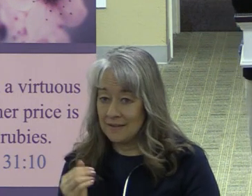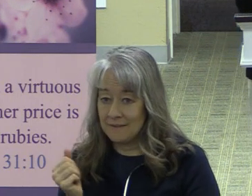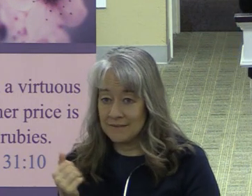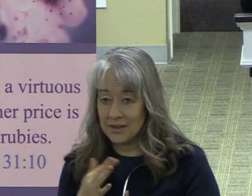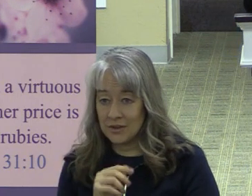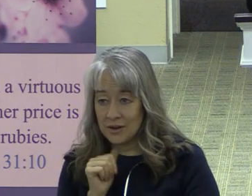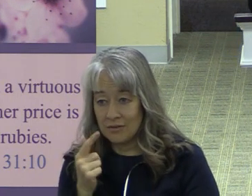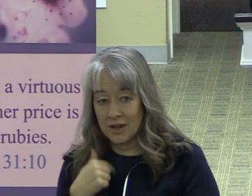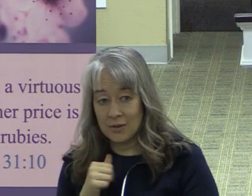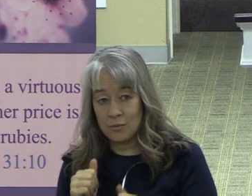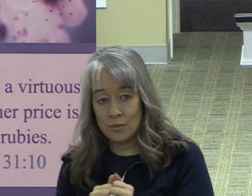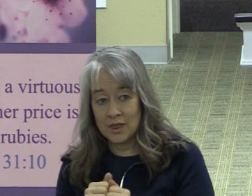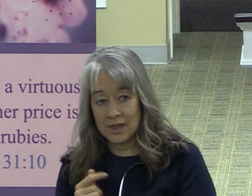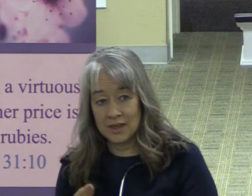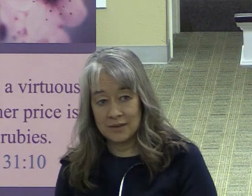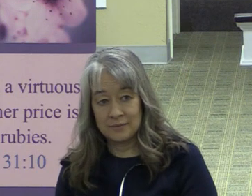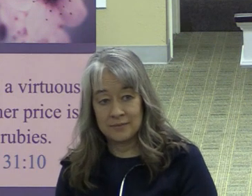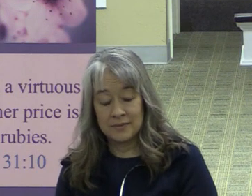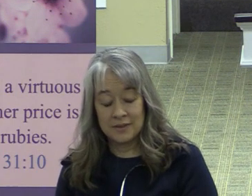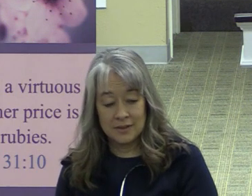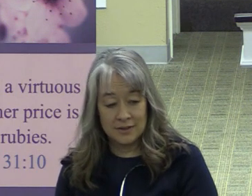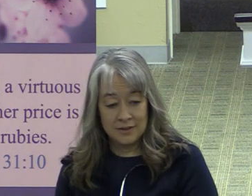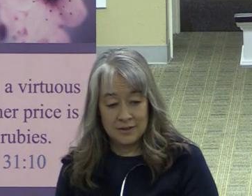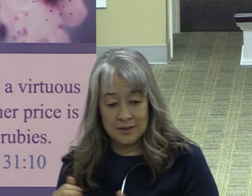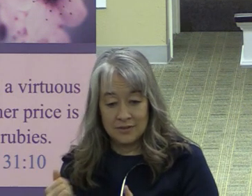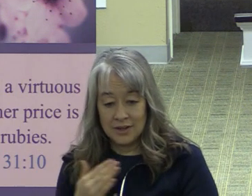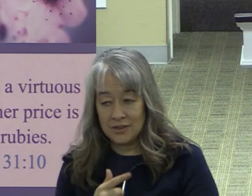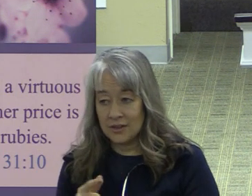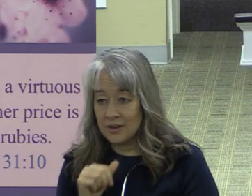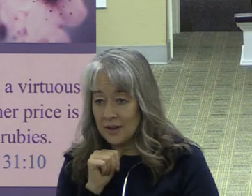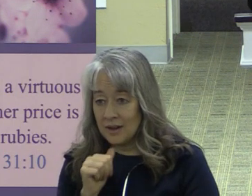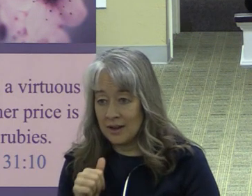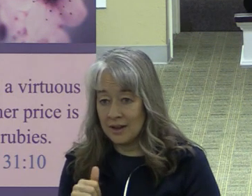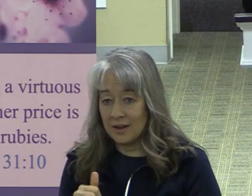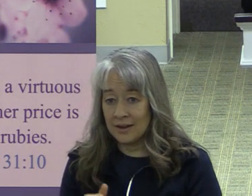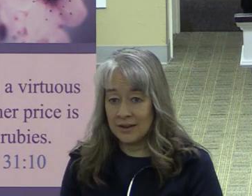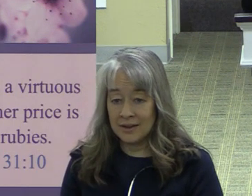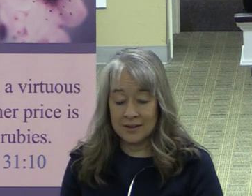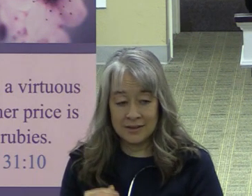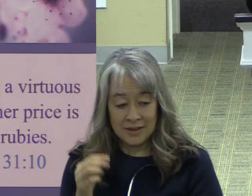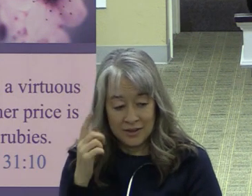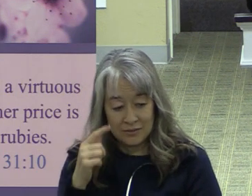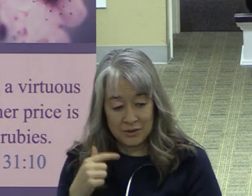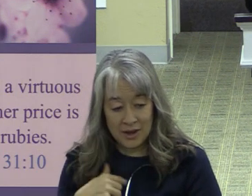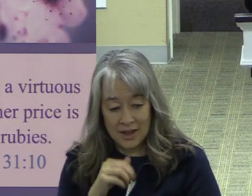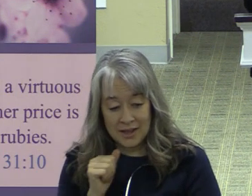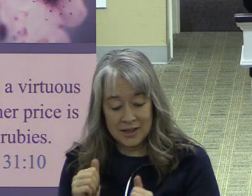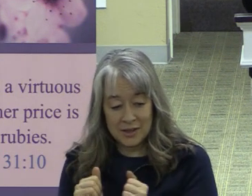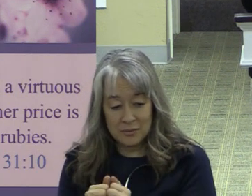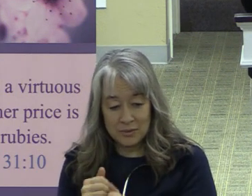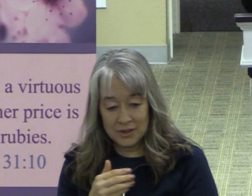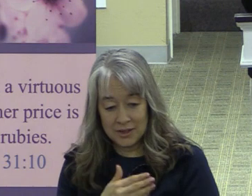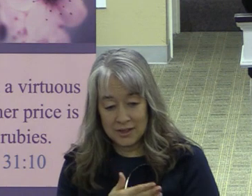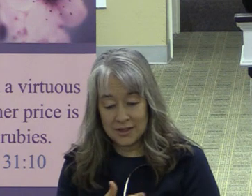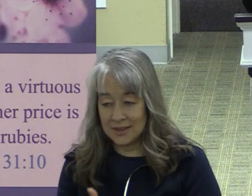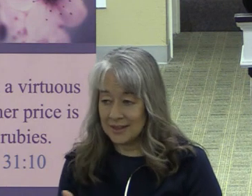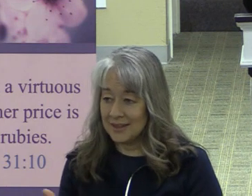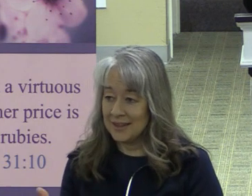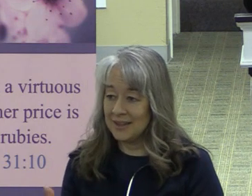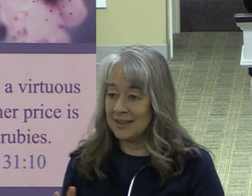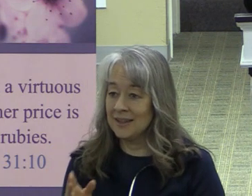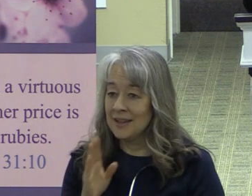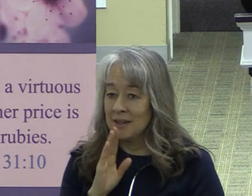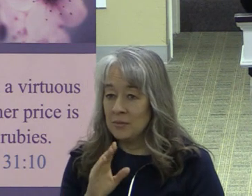thou not, for I am with thee. Fear thou not, for I am